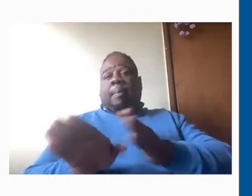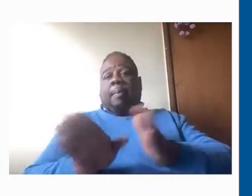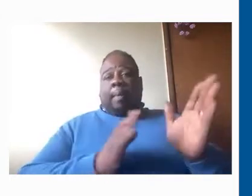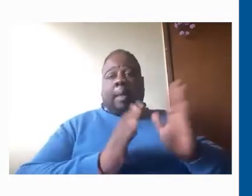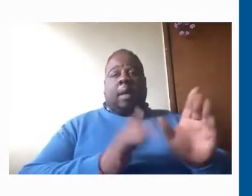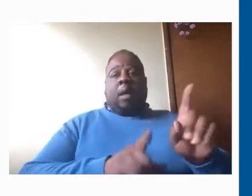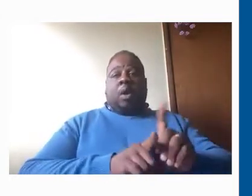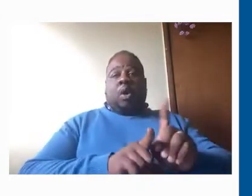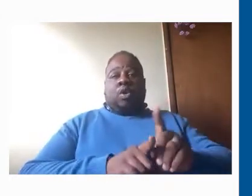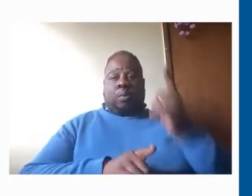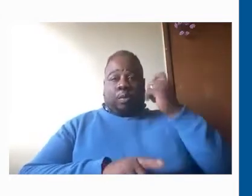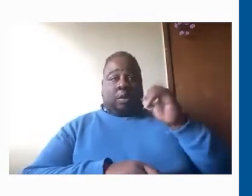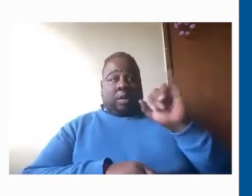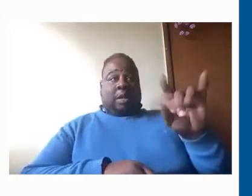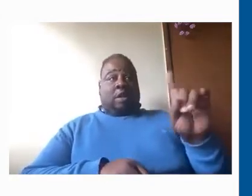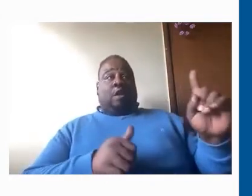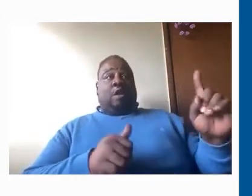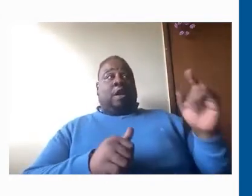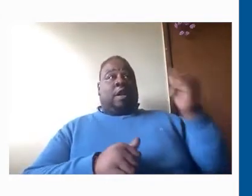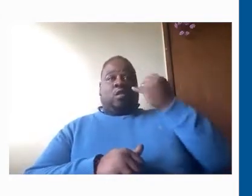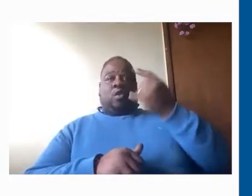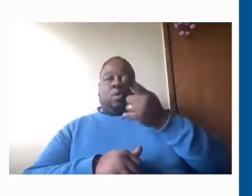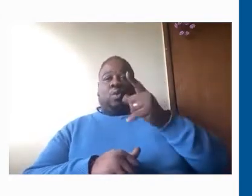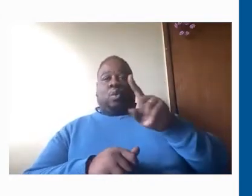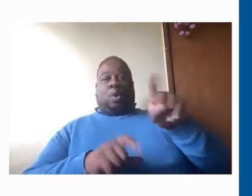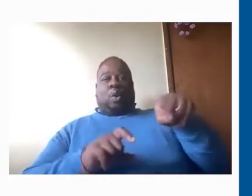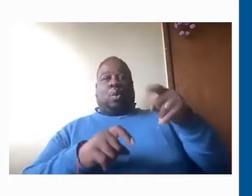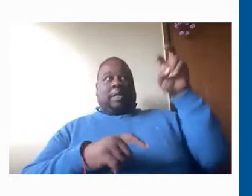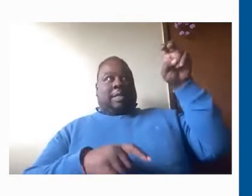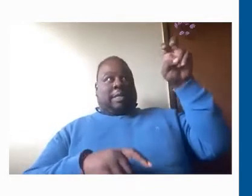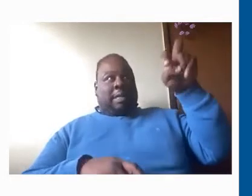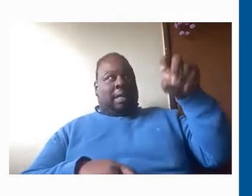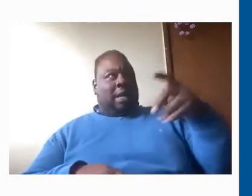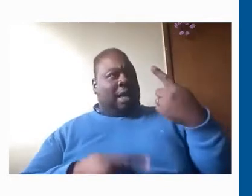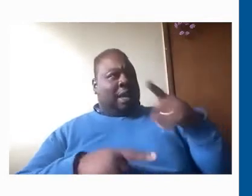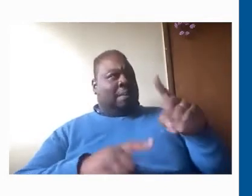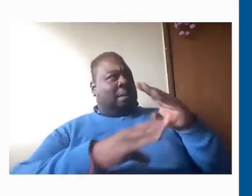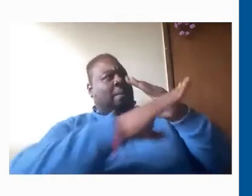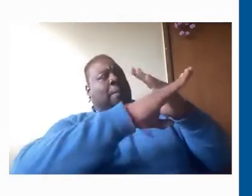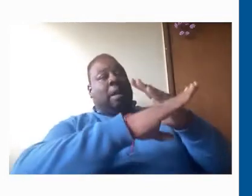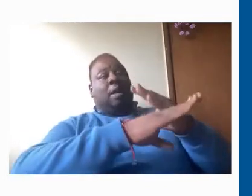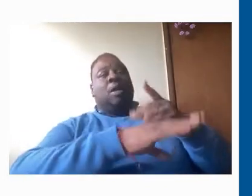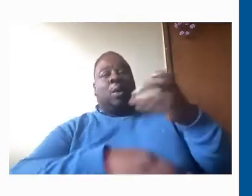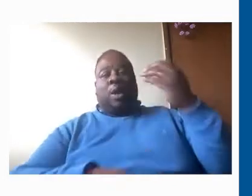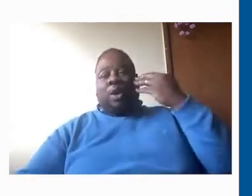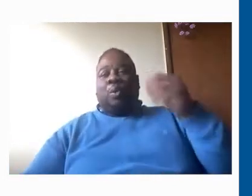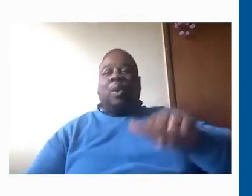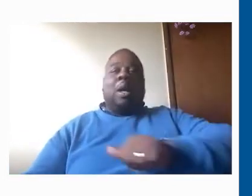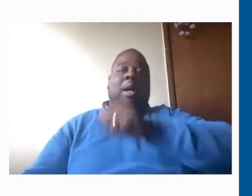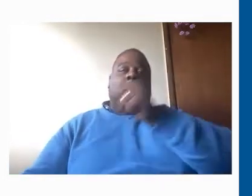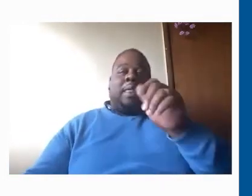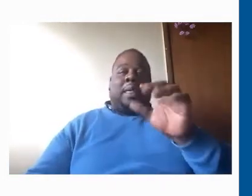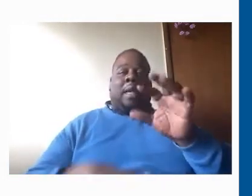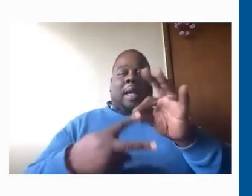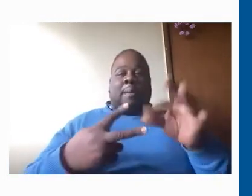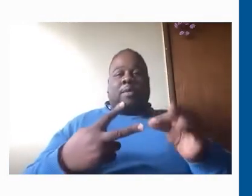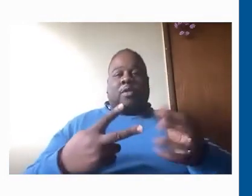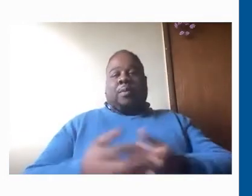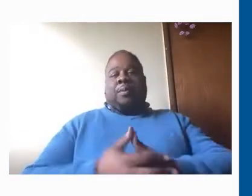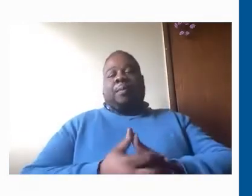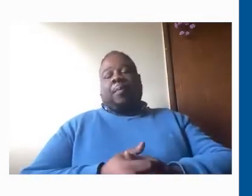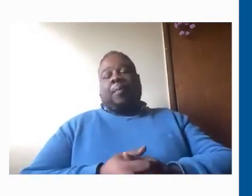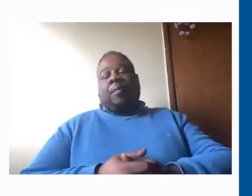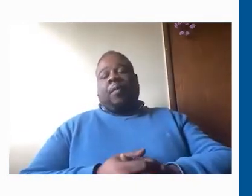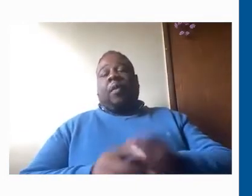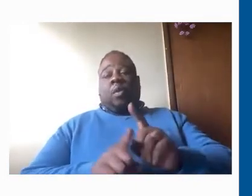as exits, if you go there, it's blocked, you want to have an idea of what's the other options. So what I would suggest too